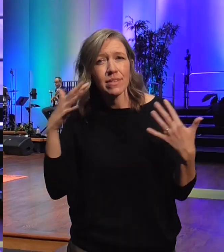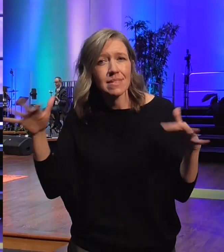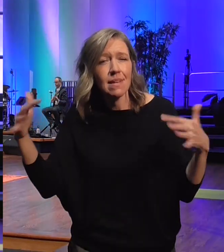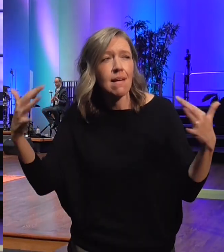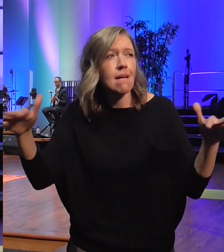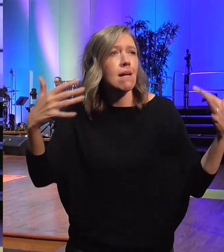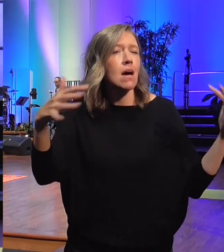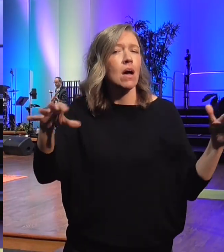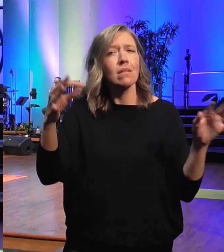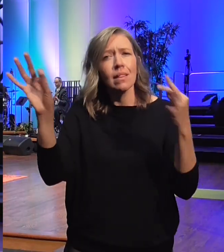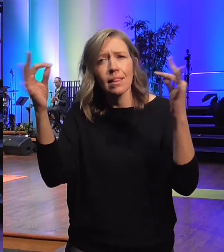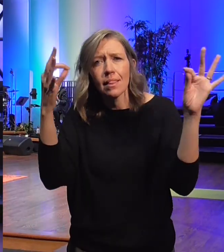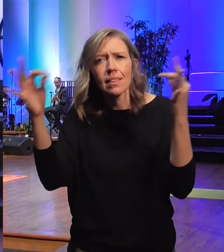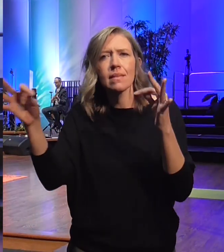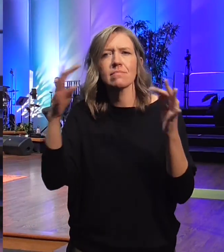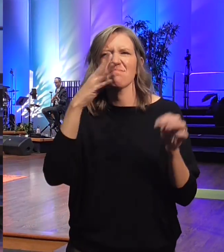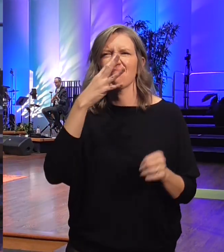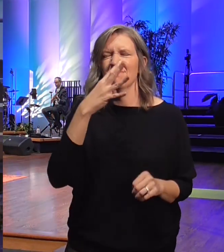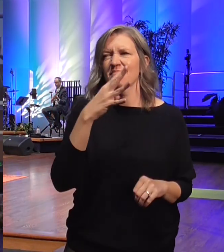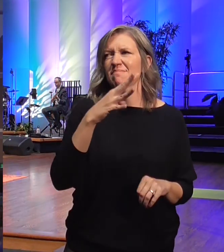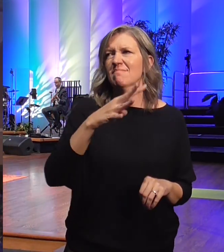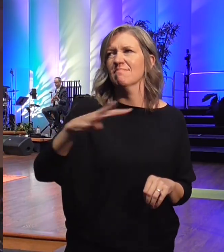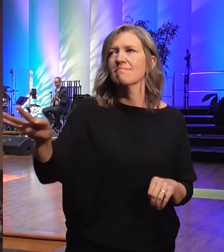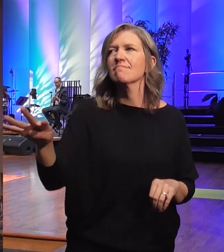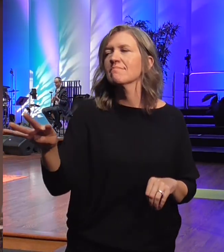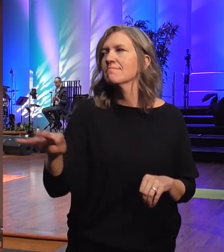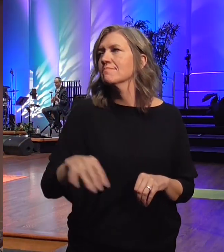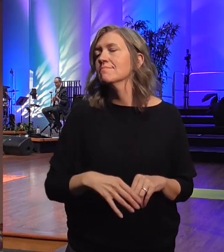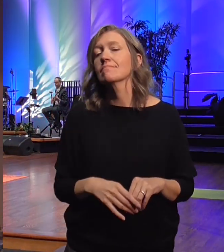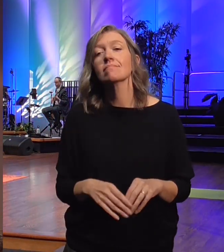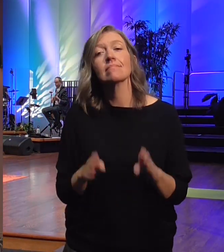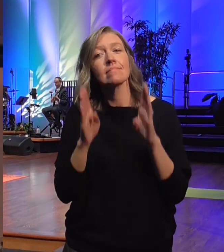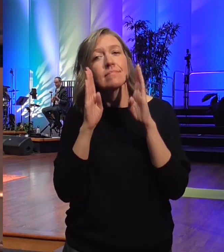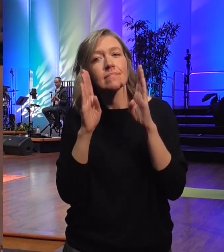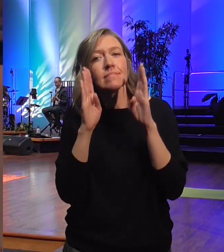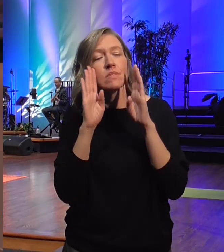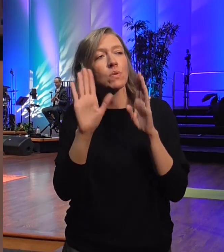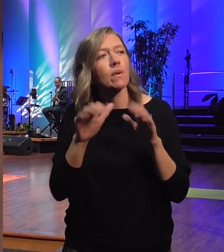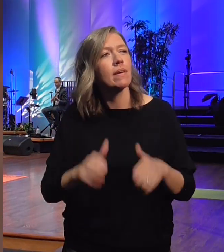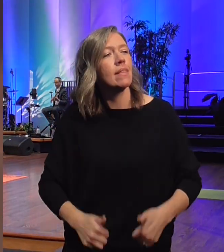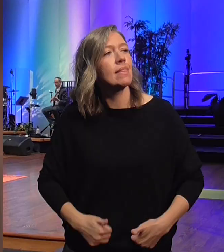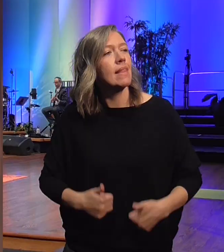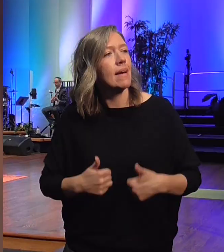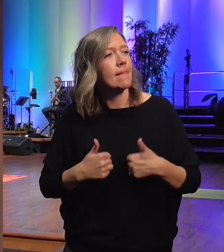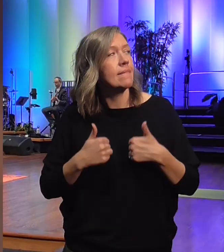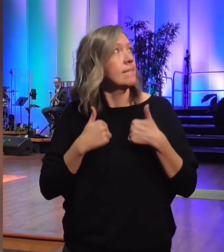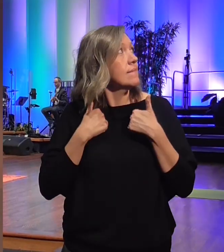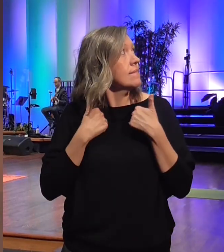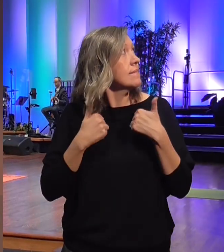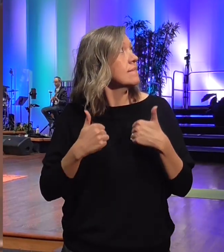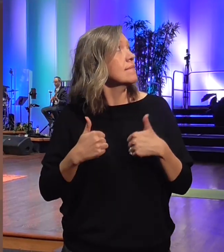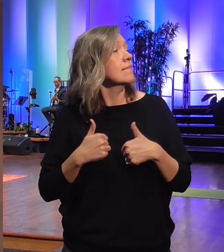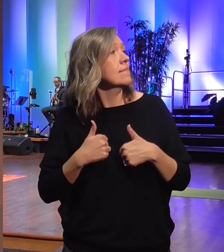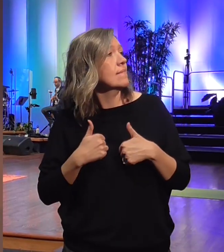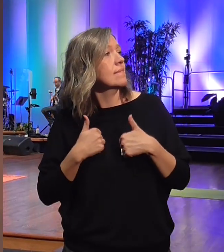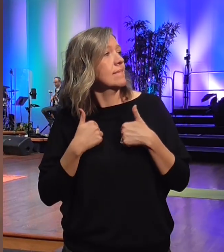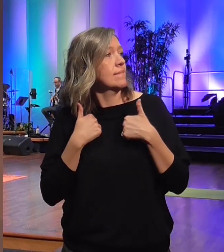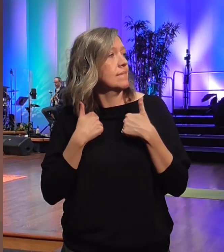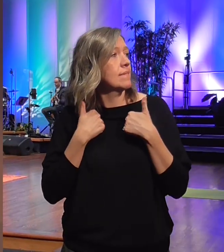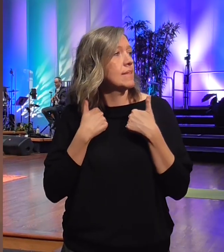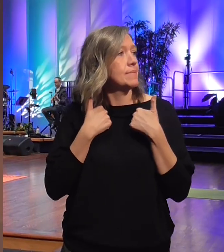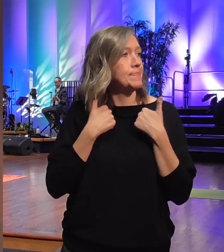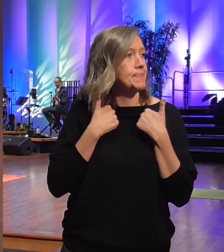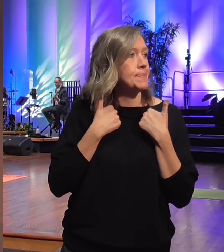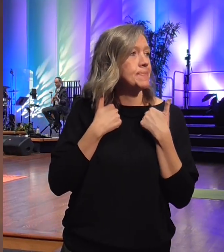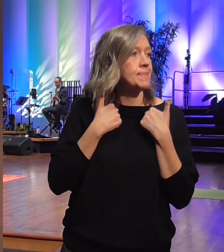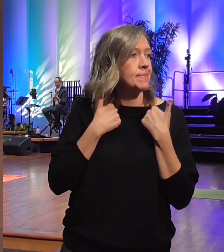other sound, turn it down. Listen to your life, life, life,